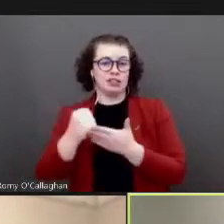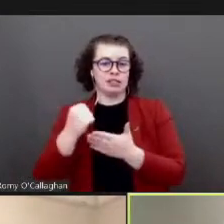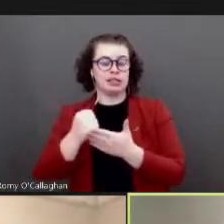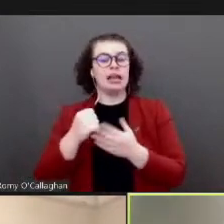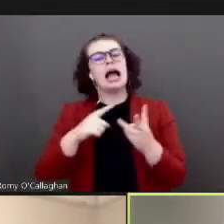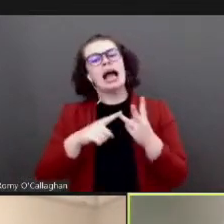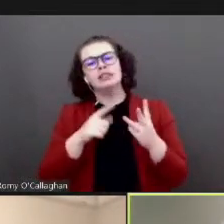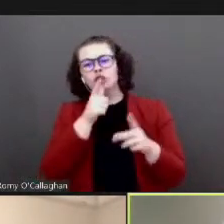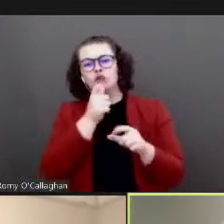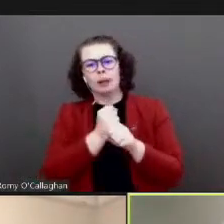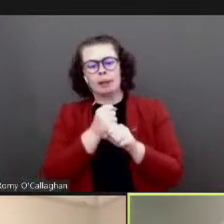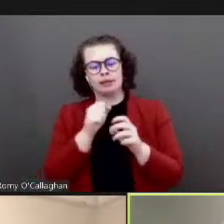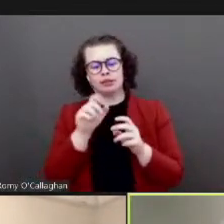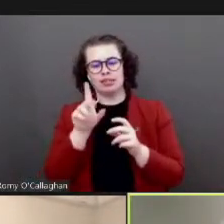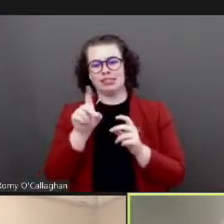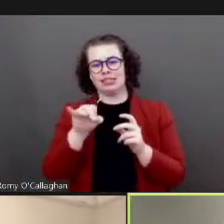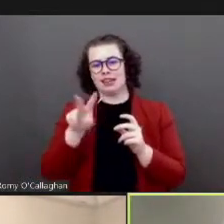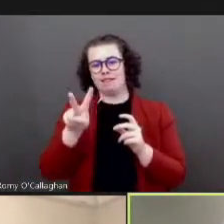thing,